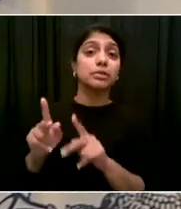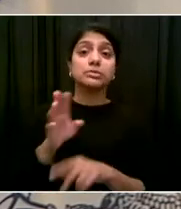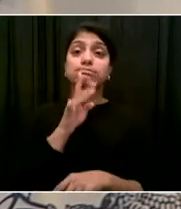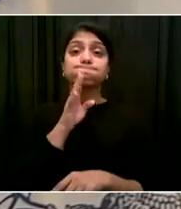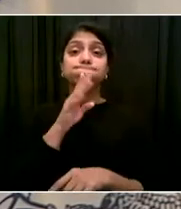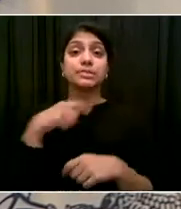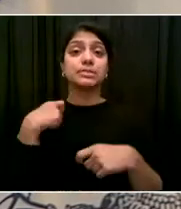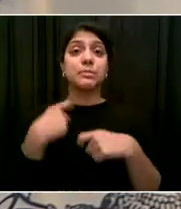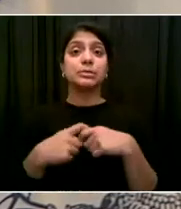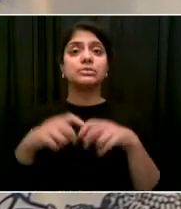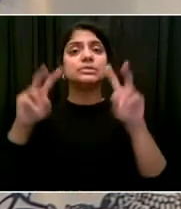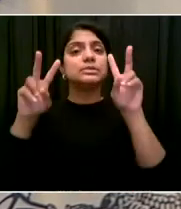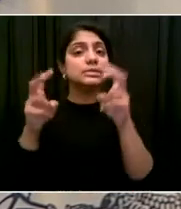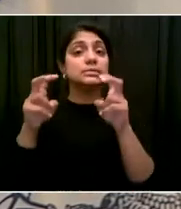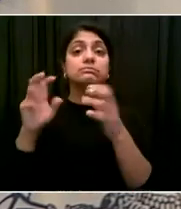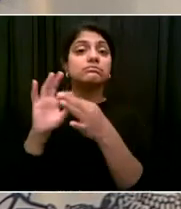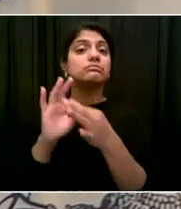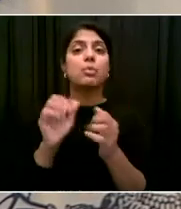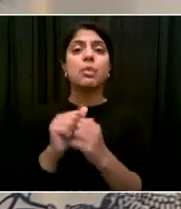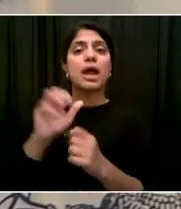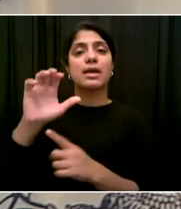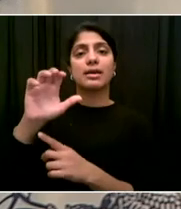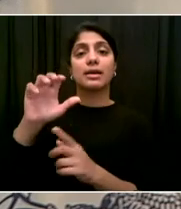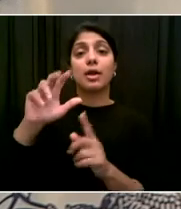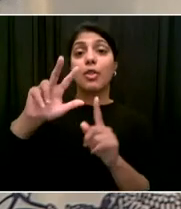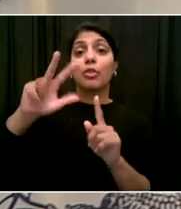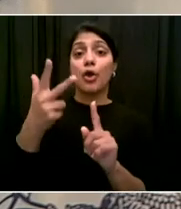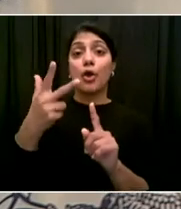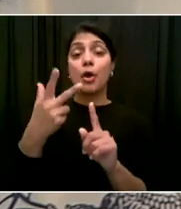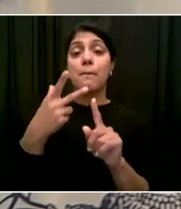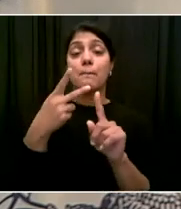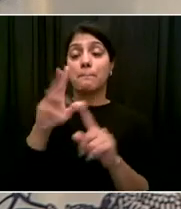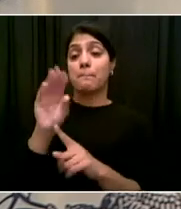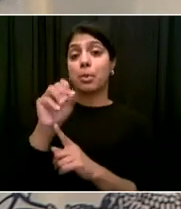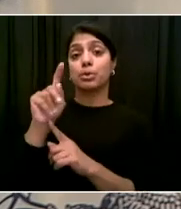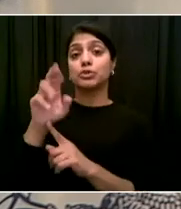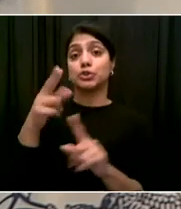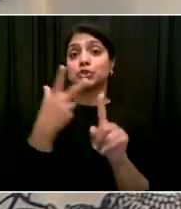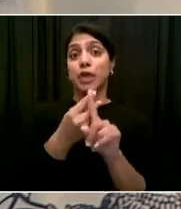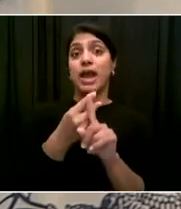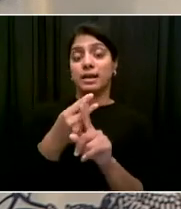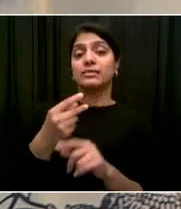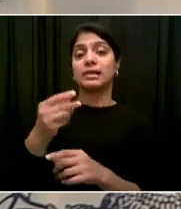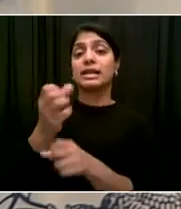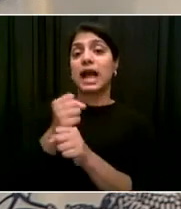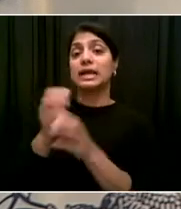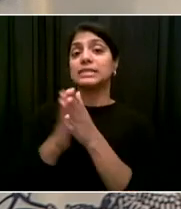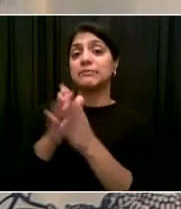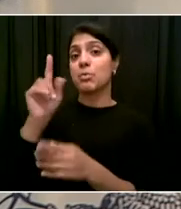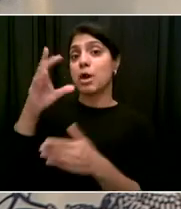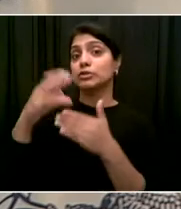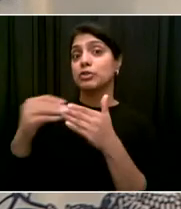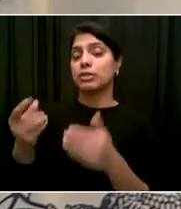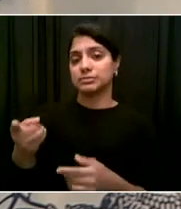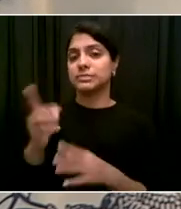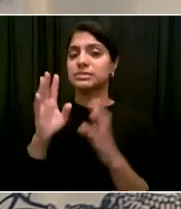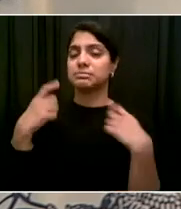booster. La ciudad de Nueva York está liderando el camino de las